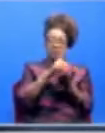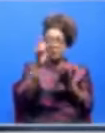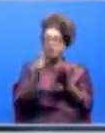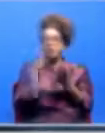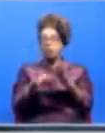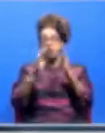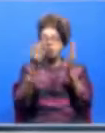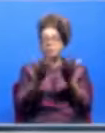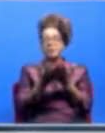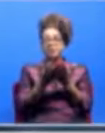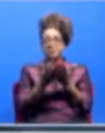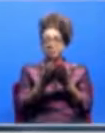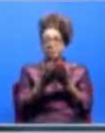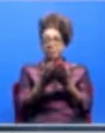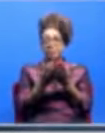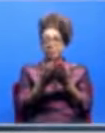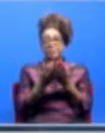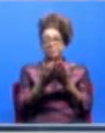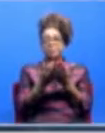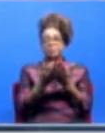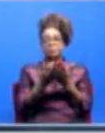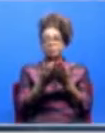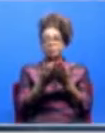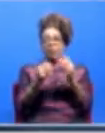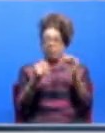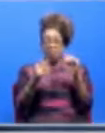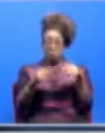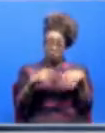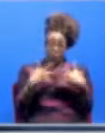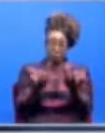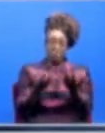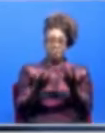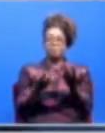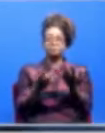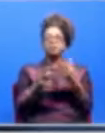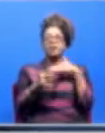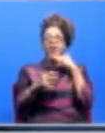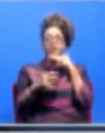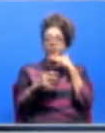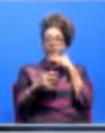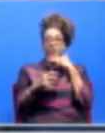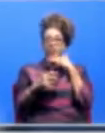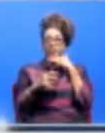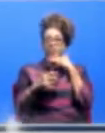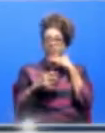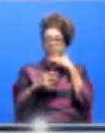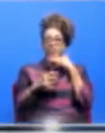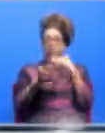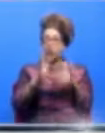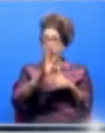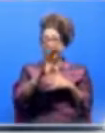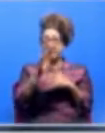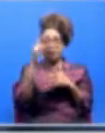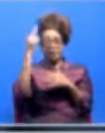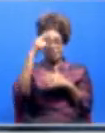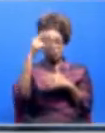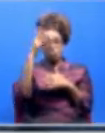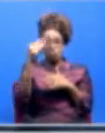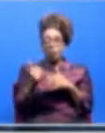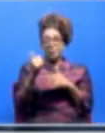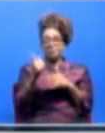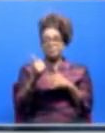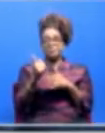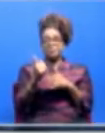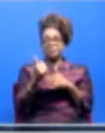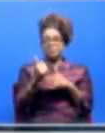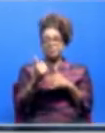regionally, or globally, you went. Okay? And the fourth one could be death. Okay, the unforeseen event of death. So those are the reasons why, first of all, you